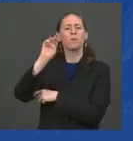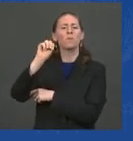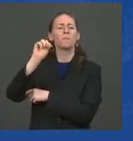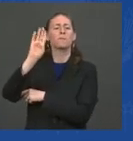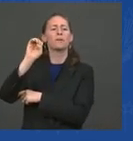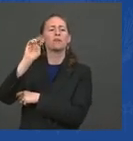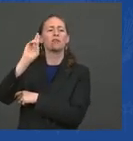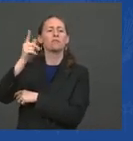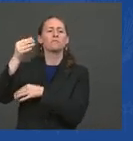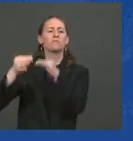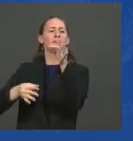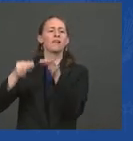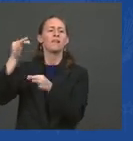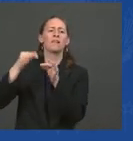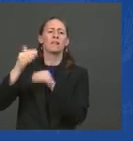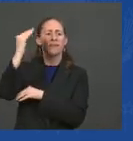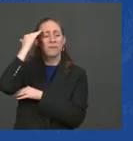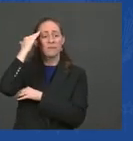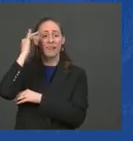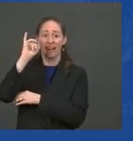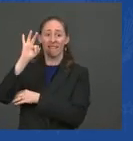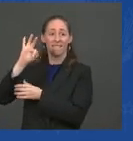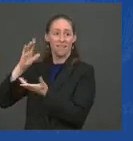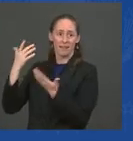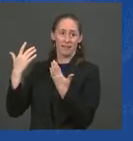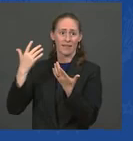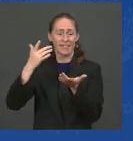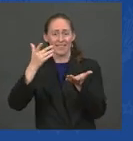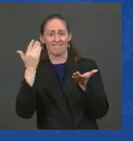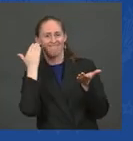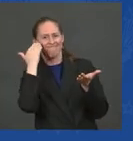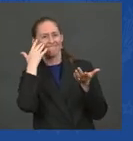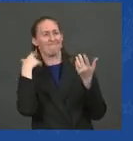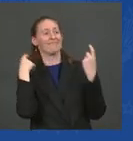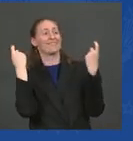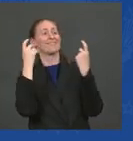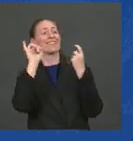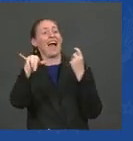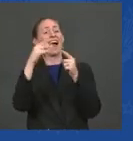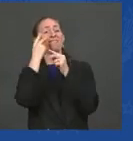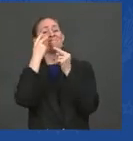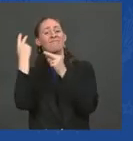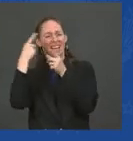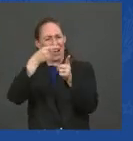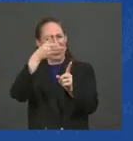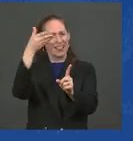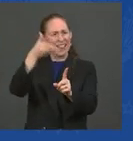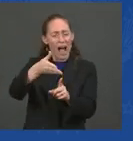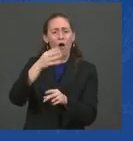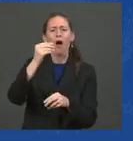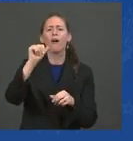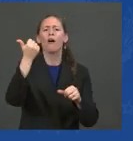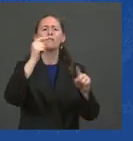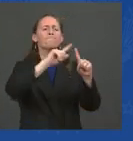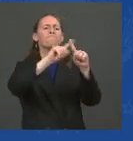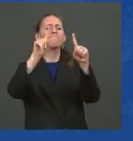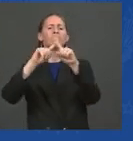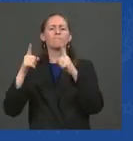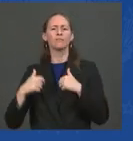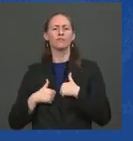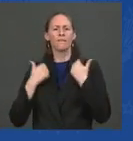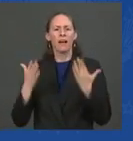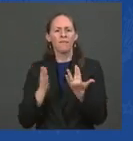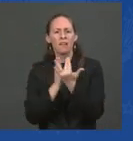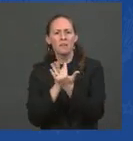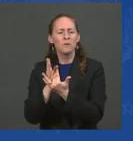had you not been here to start this ceremony off, because so much of what you and the other survivors have done over the years have made the issue of